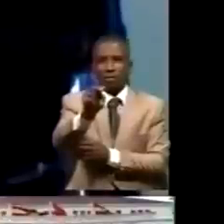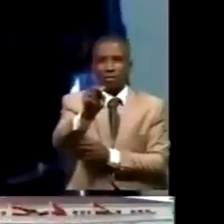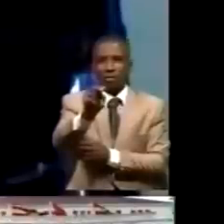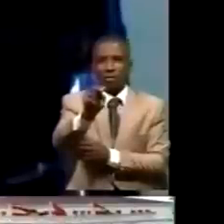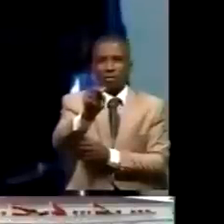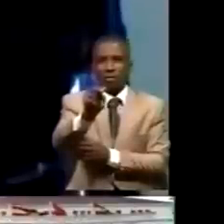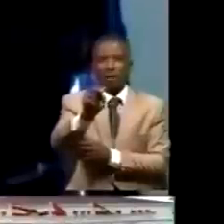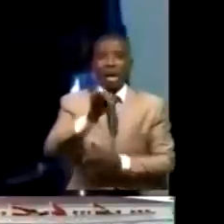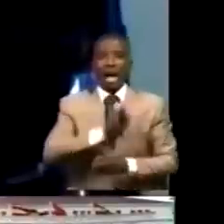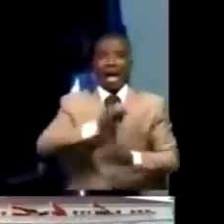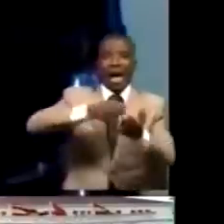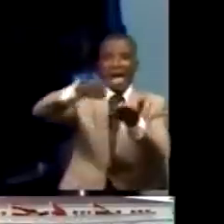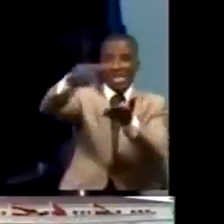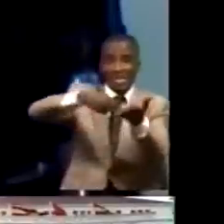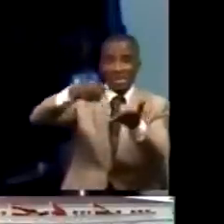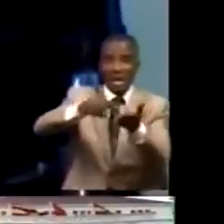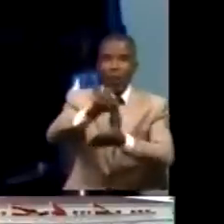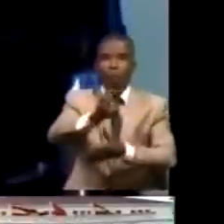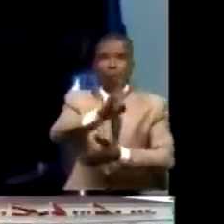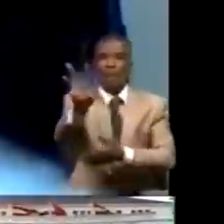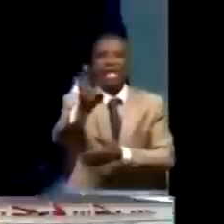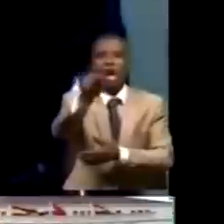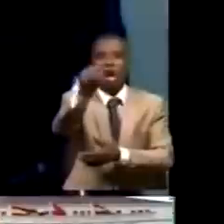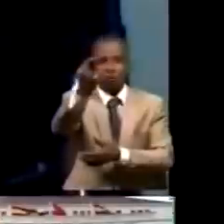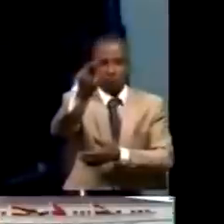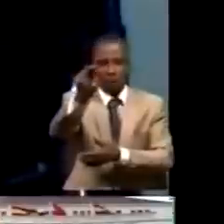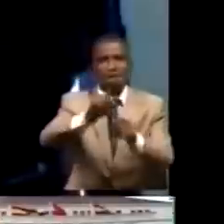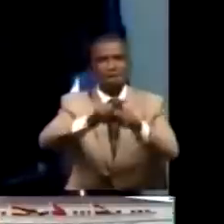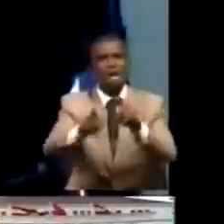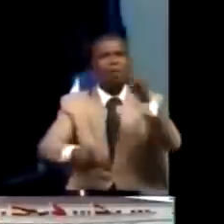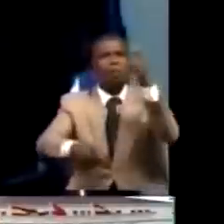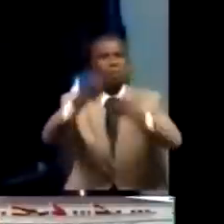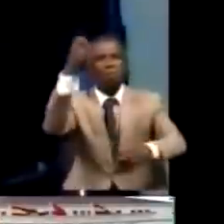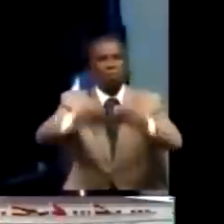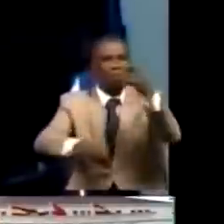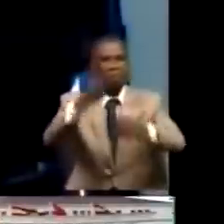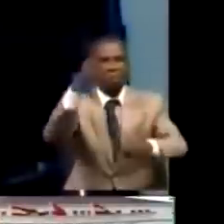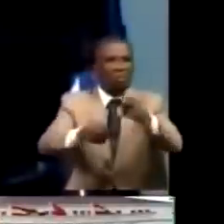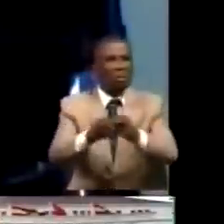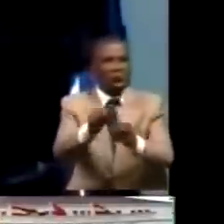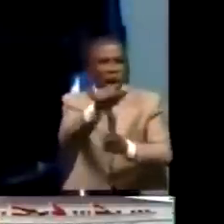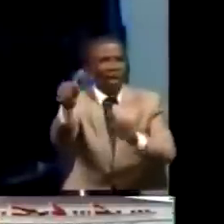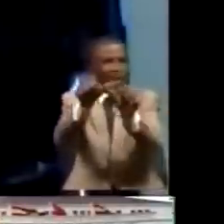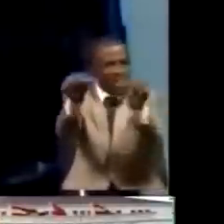Yes. I signed Western North region, mm-hmm. but we had issues with Sefri.